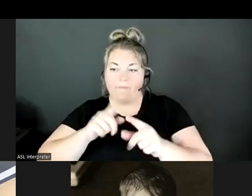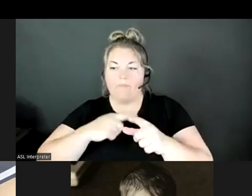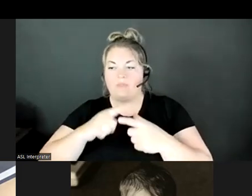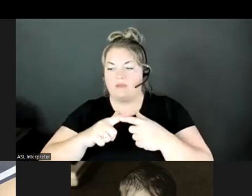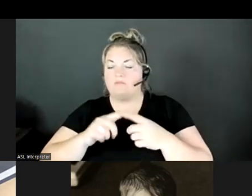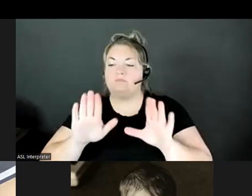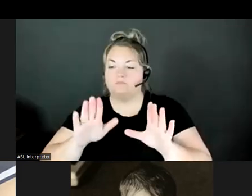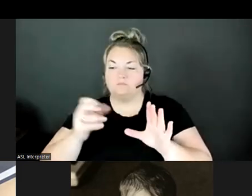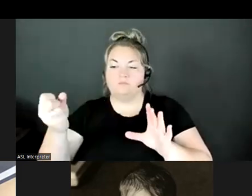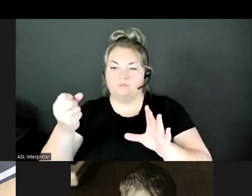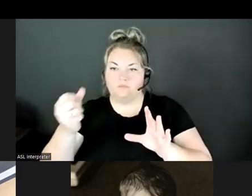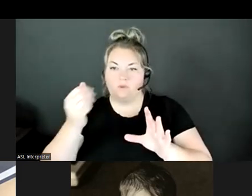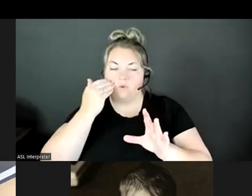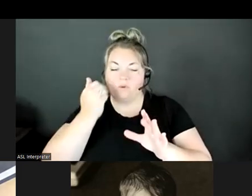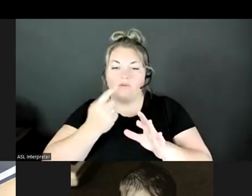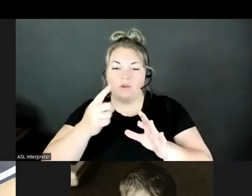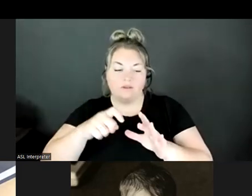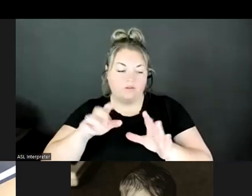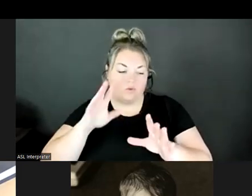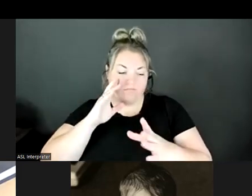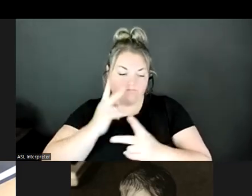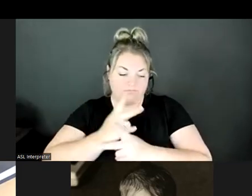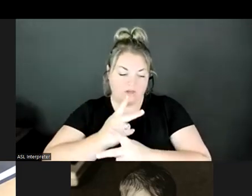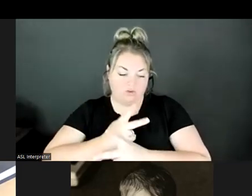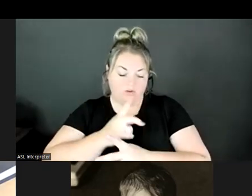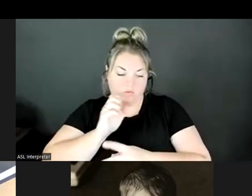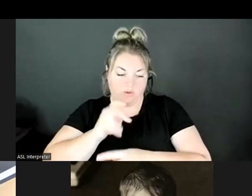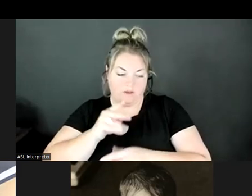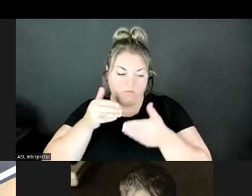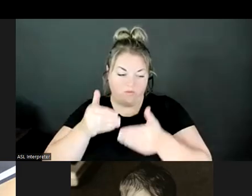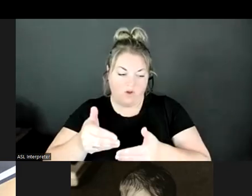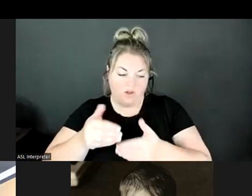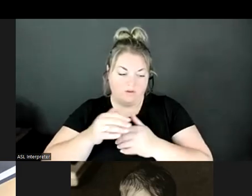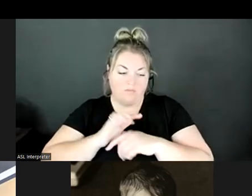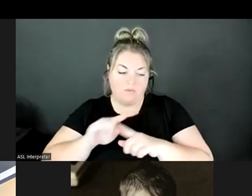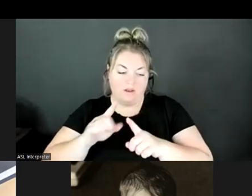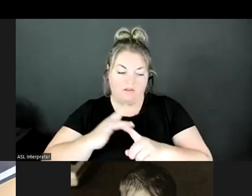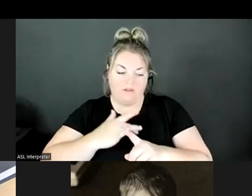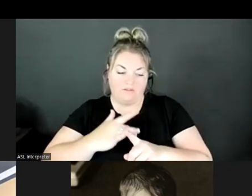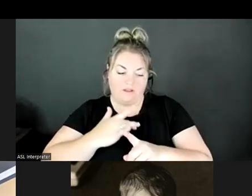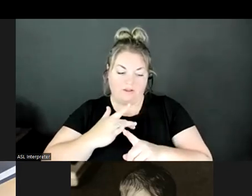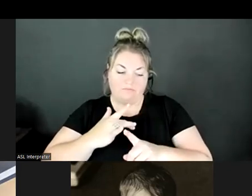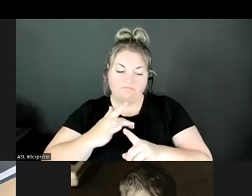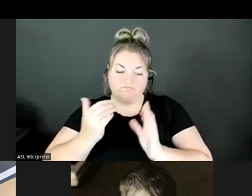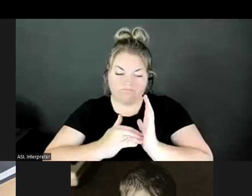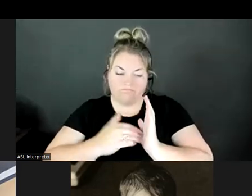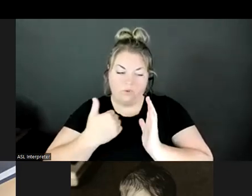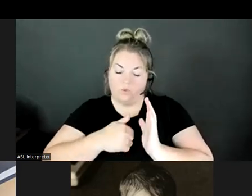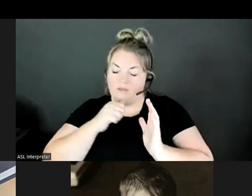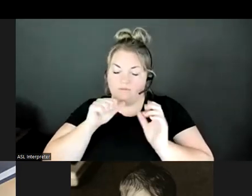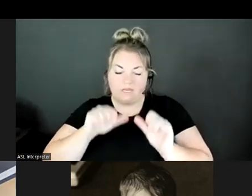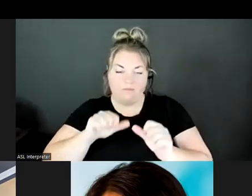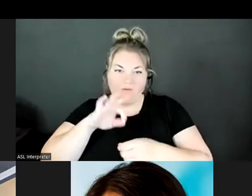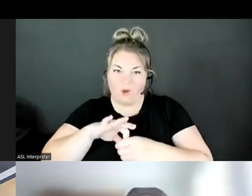I know everybody needs to weigh in and make sure that it's okay to move that to the next section. But it feels like, again, we haven't been able to